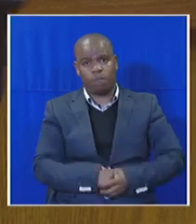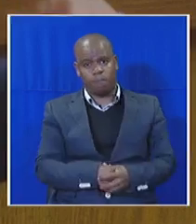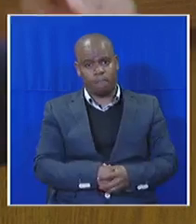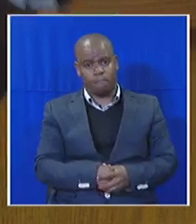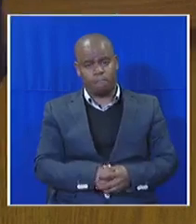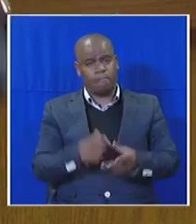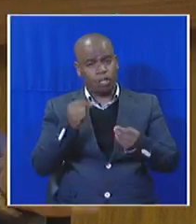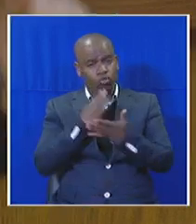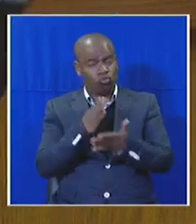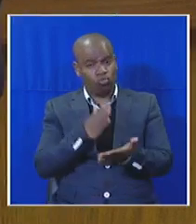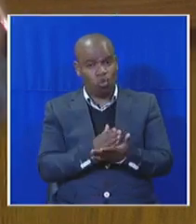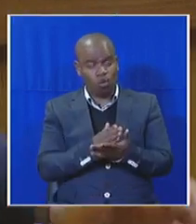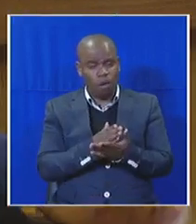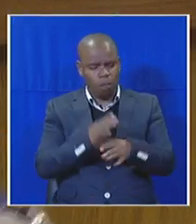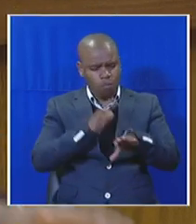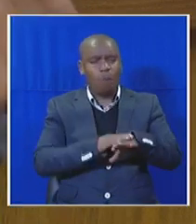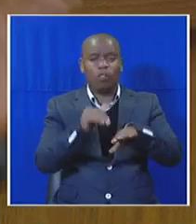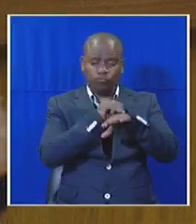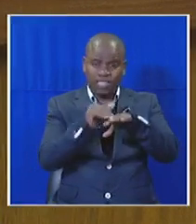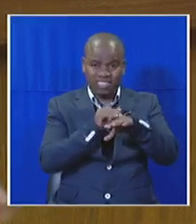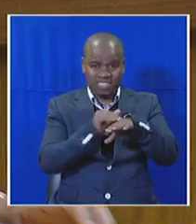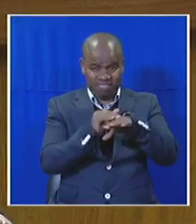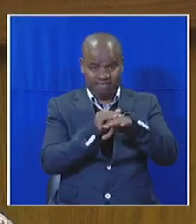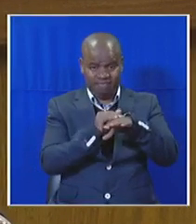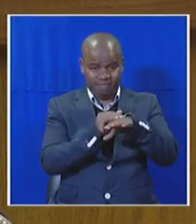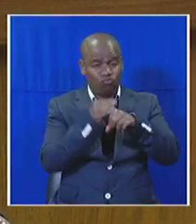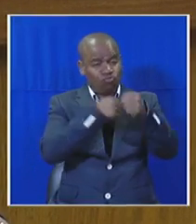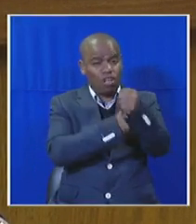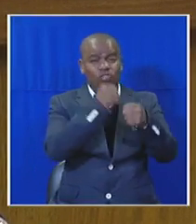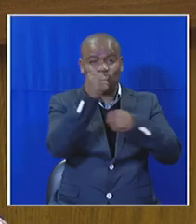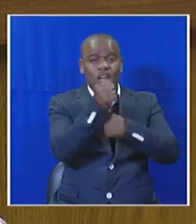the racially structured economy. That is the problem.